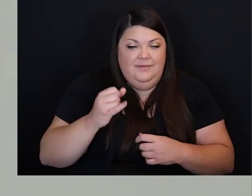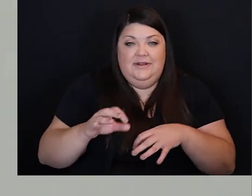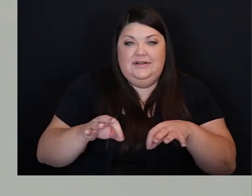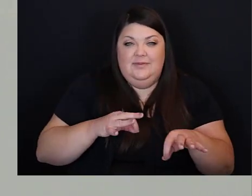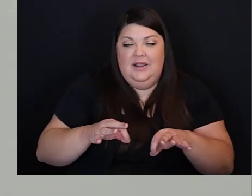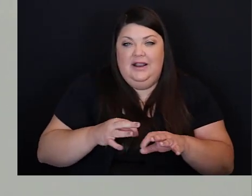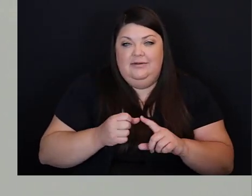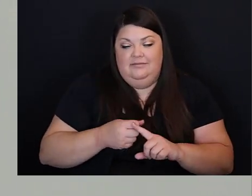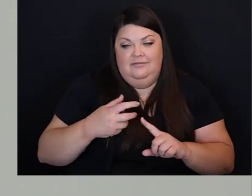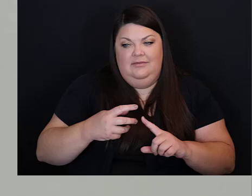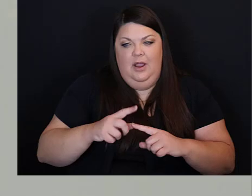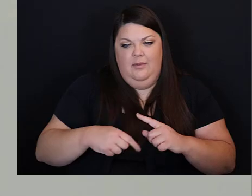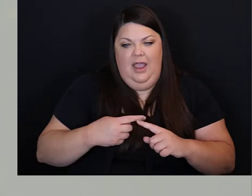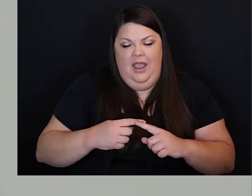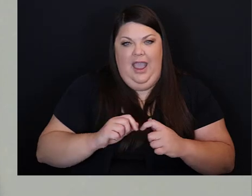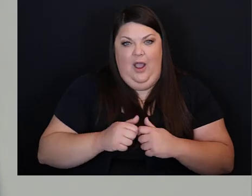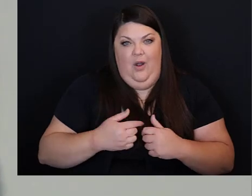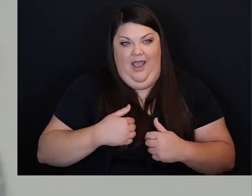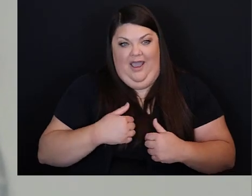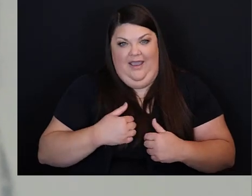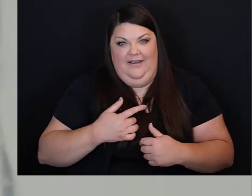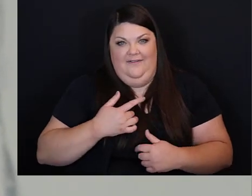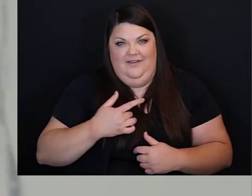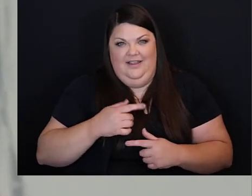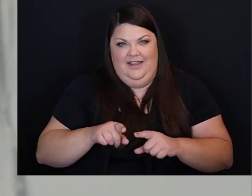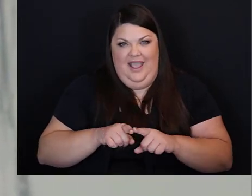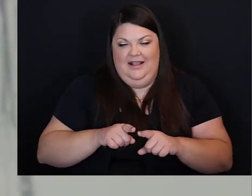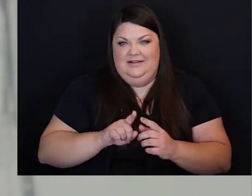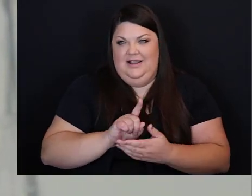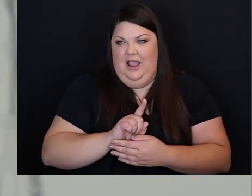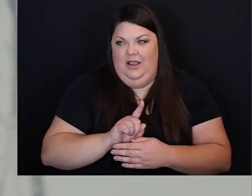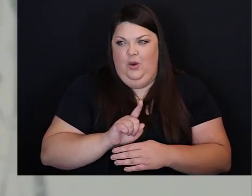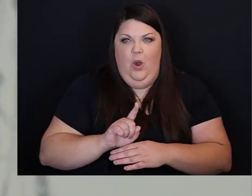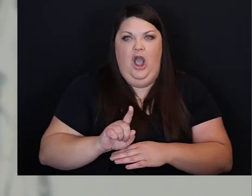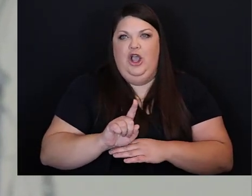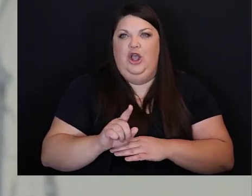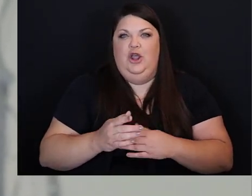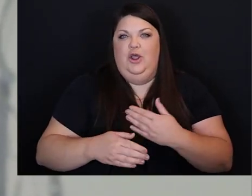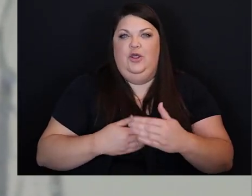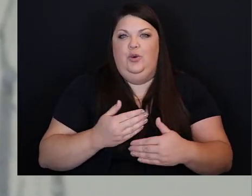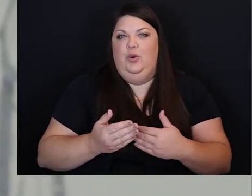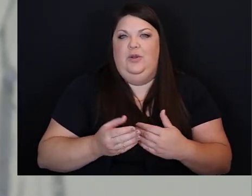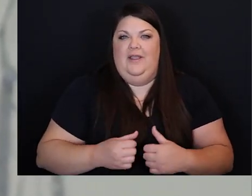about how I feel as I walk through life. Like,